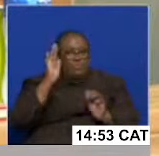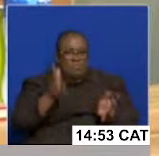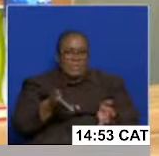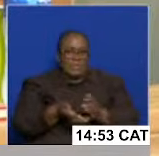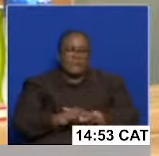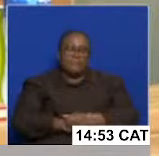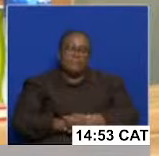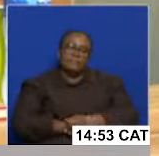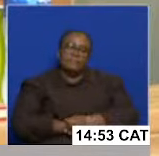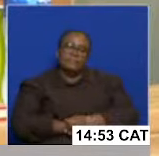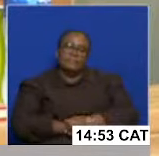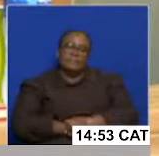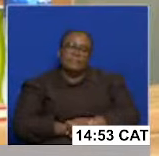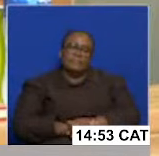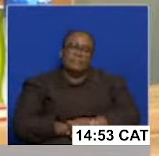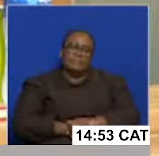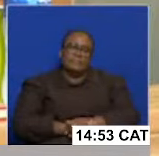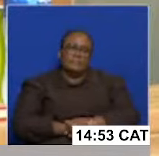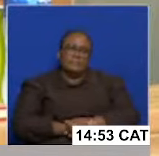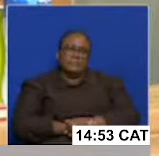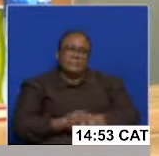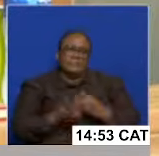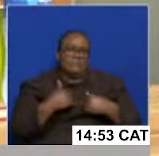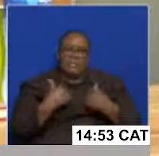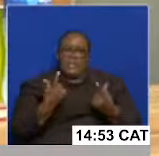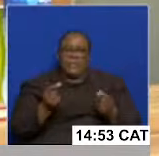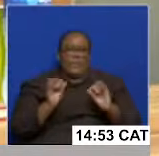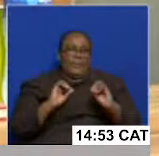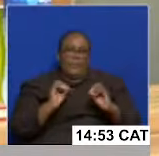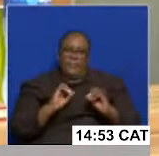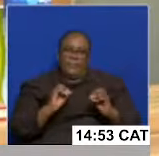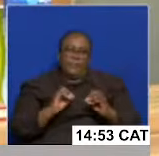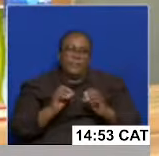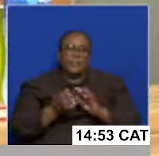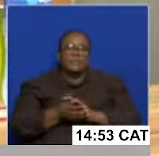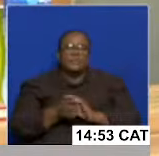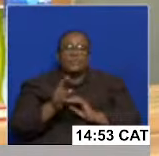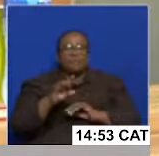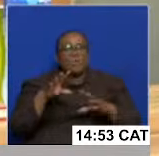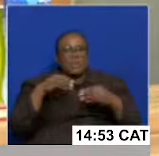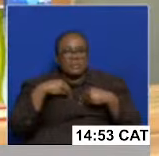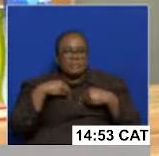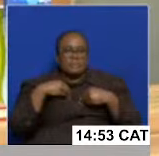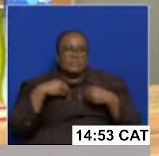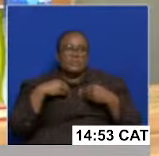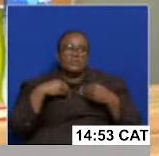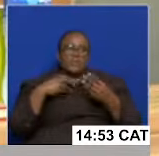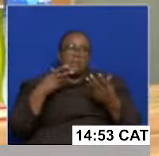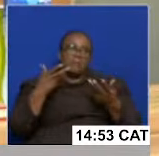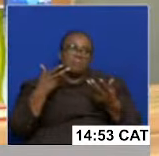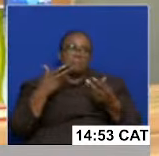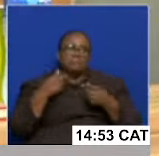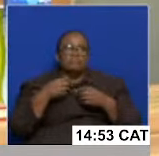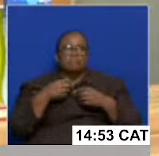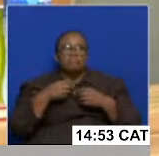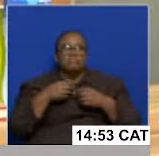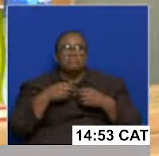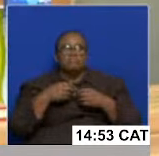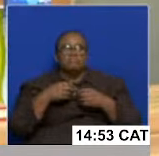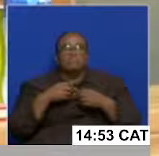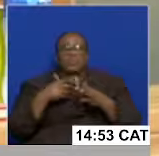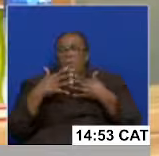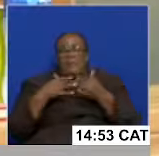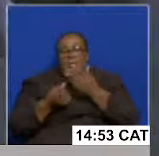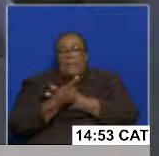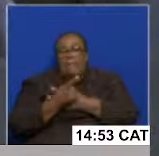Oh, no, I didn't do anything, Commissioner. So you accepted that what will follow will follow. I won't get